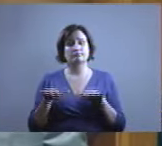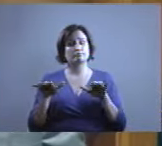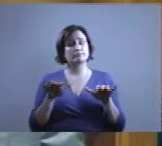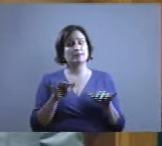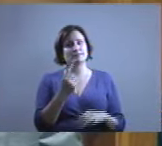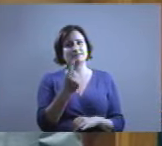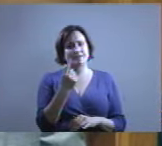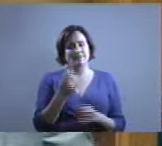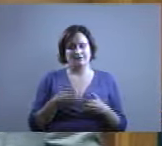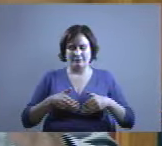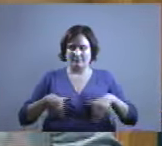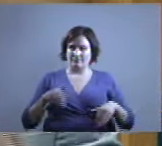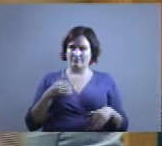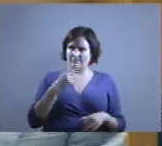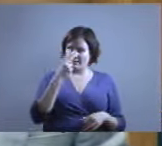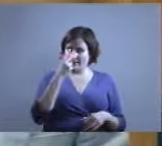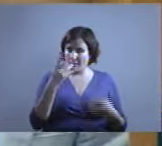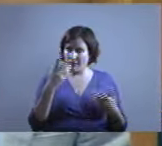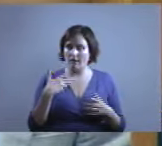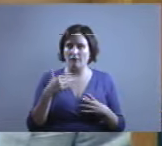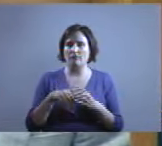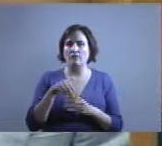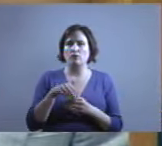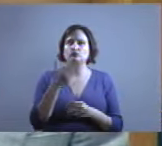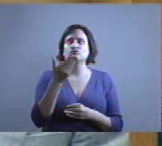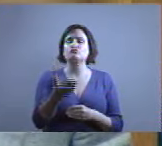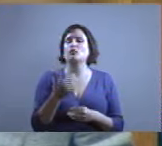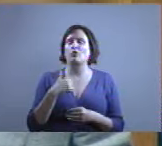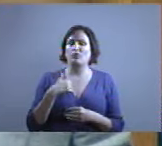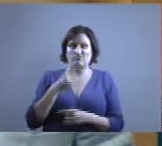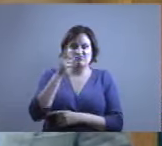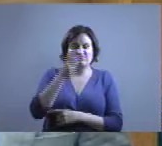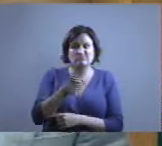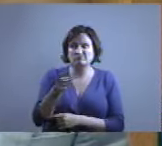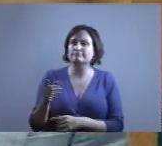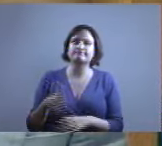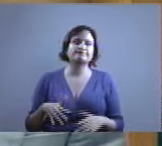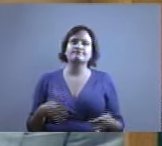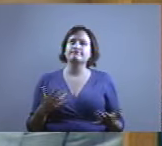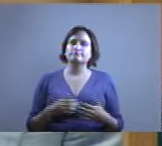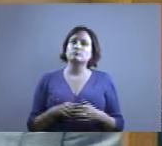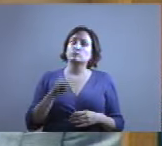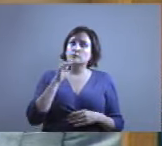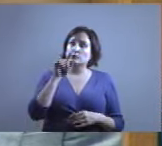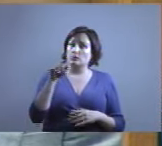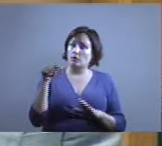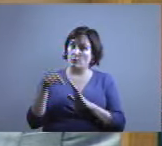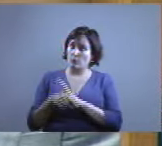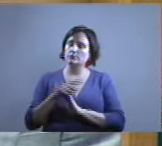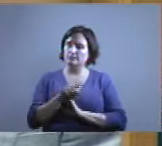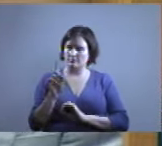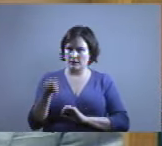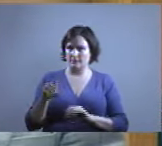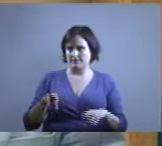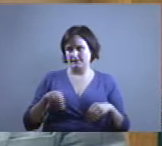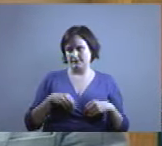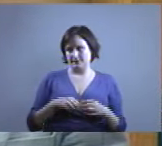lalikhona. Induku ivumeni. The second thing to the honorable member who was talking about